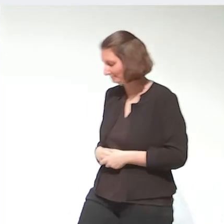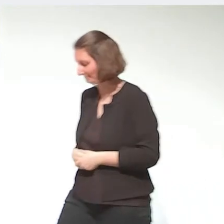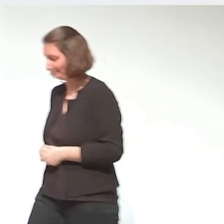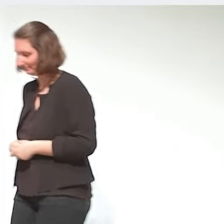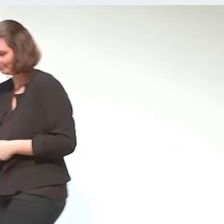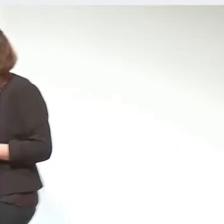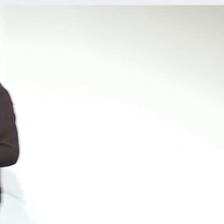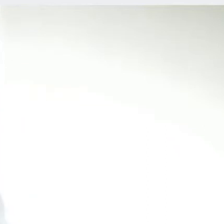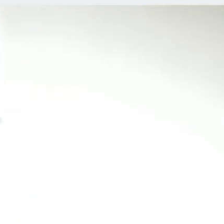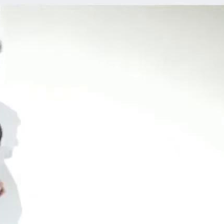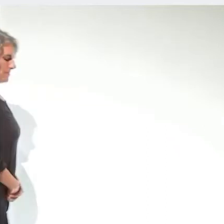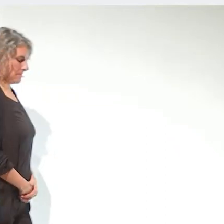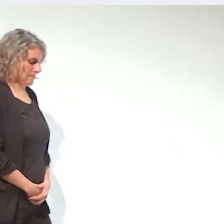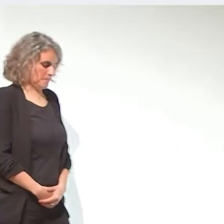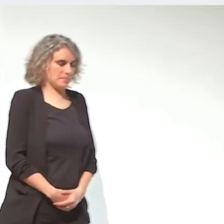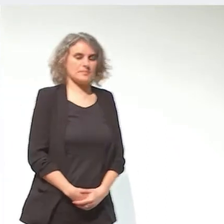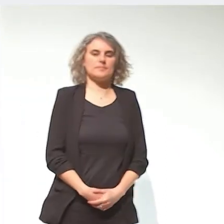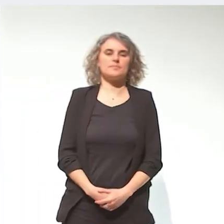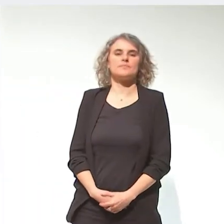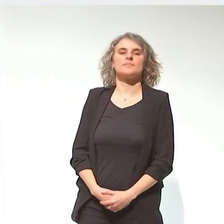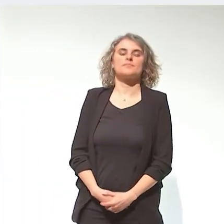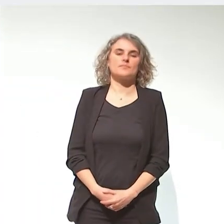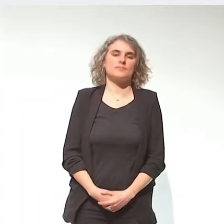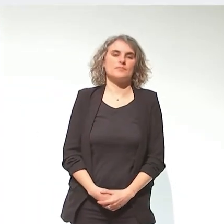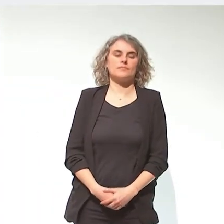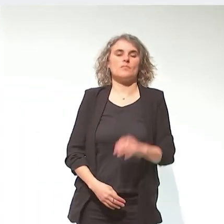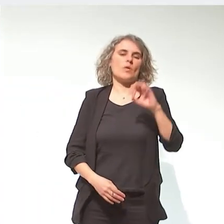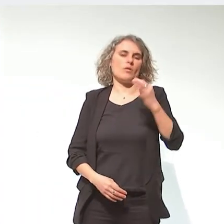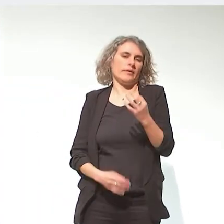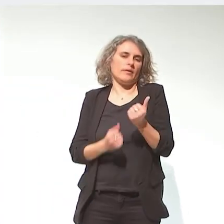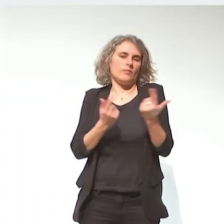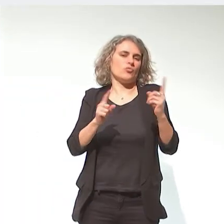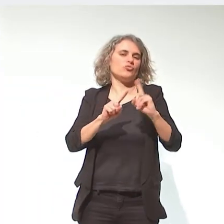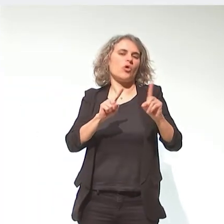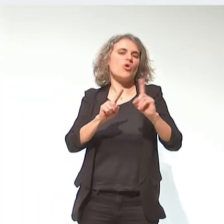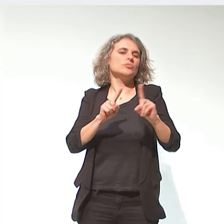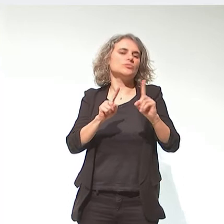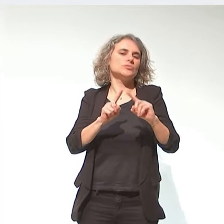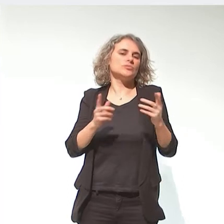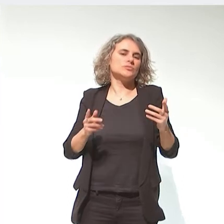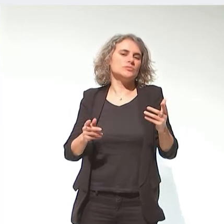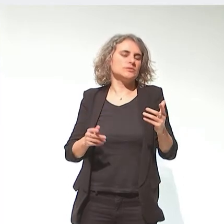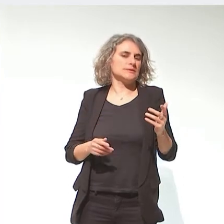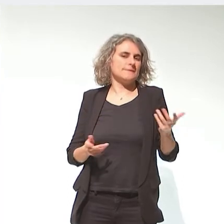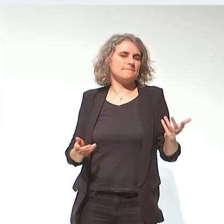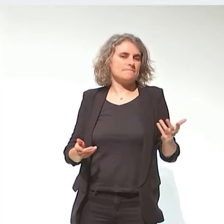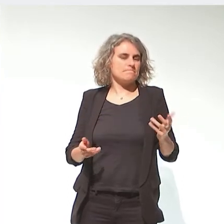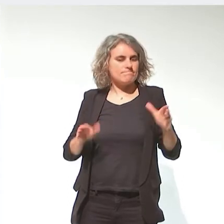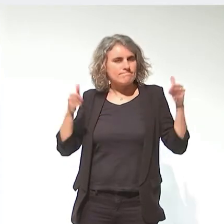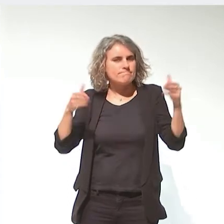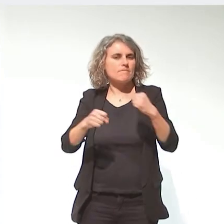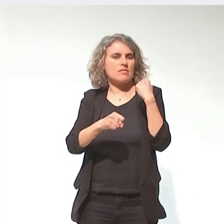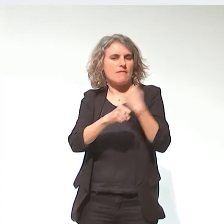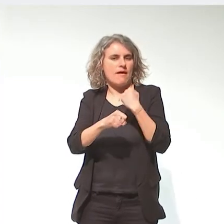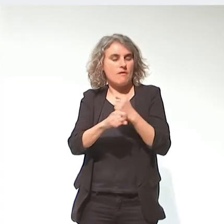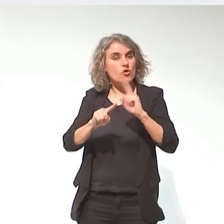are actually, mentioning a number of things that are working, that is true, but what we are